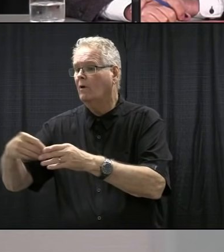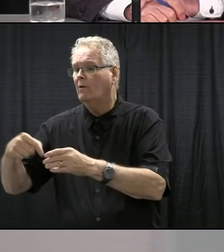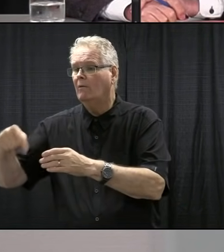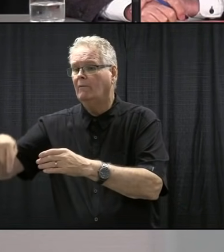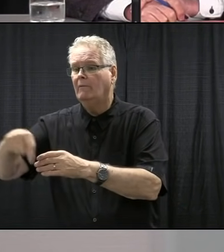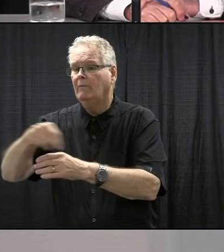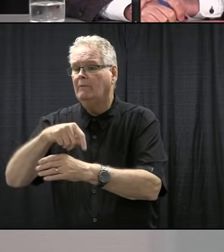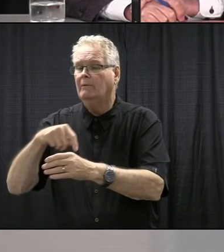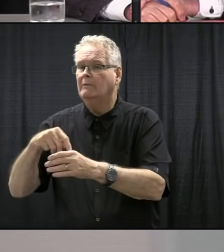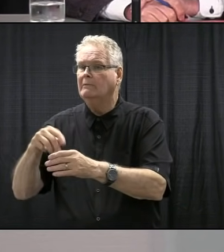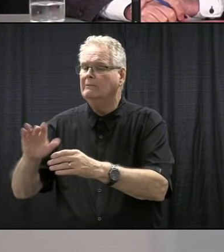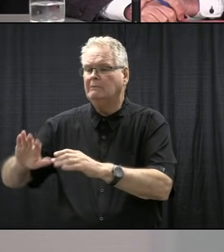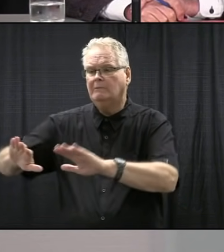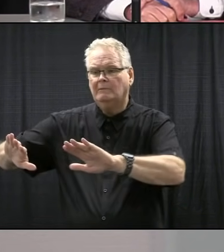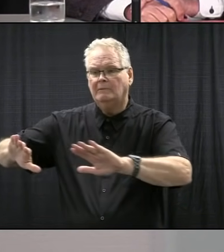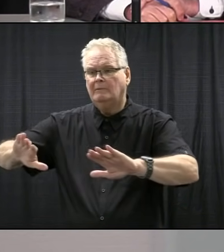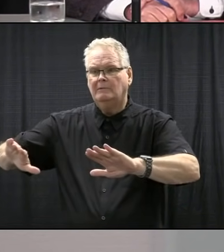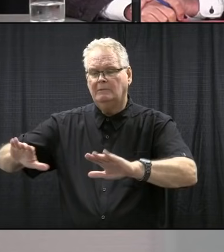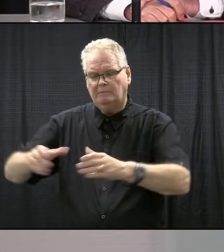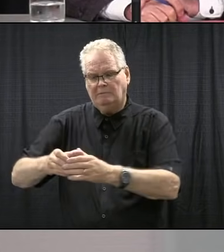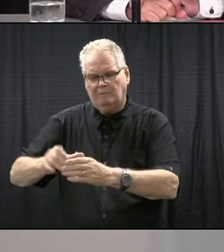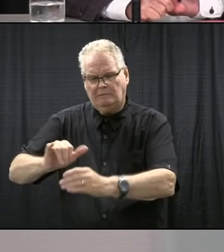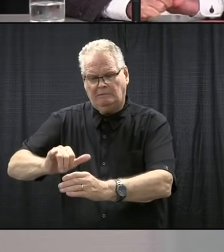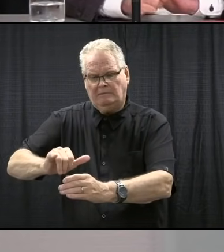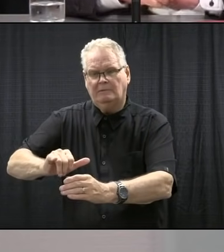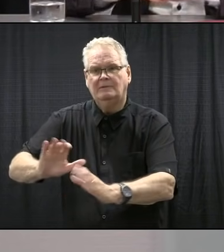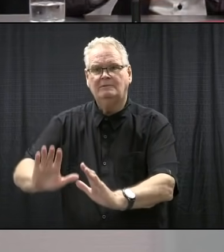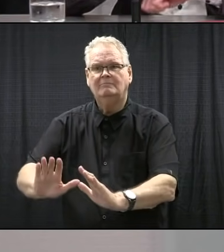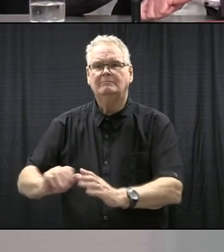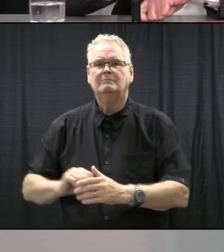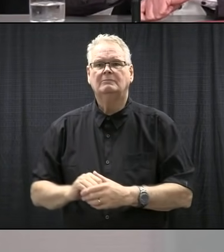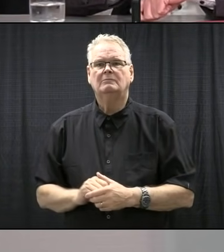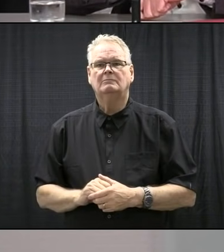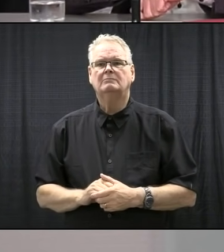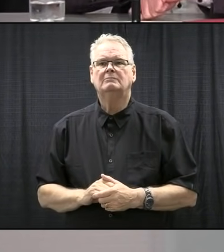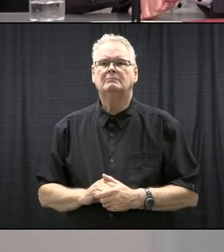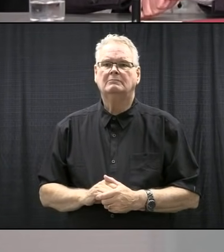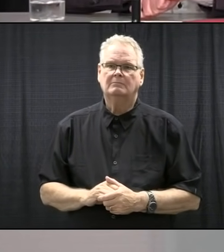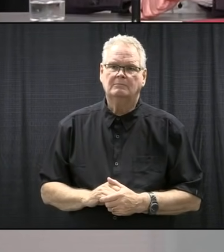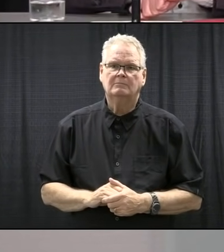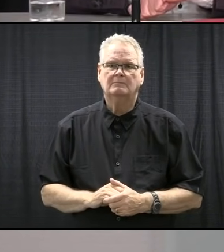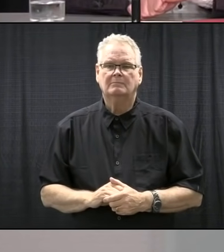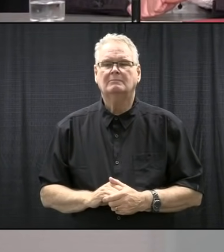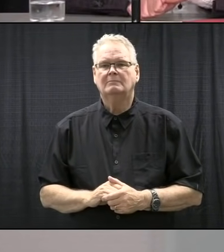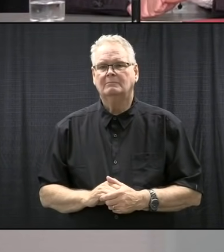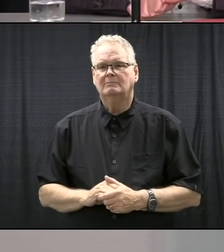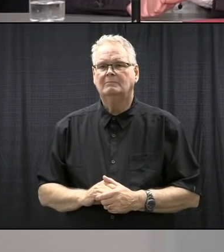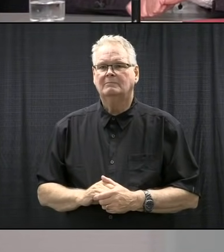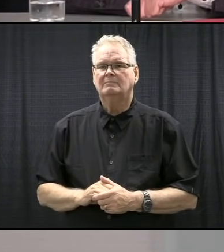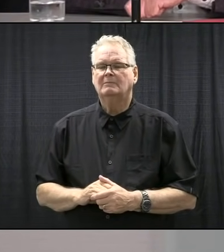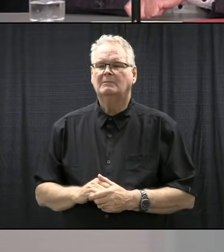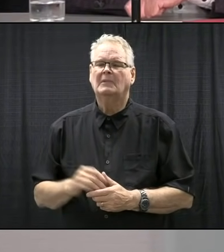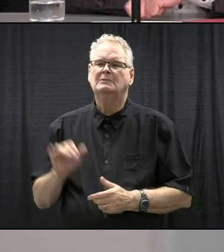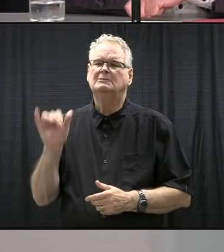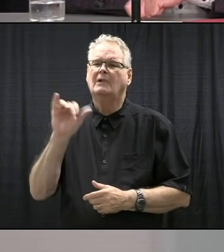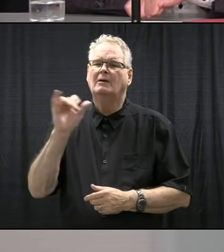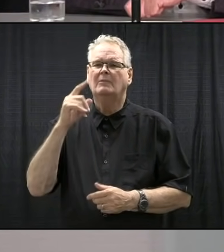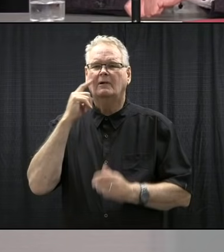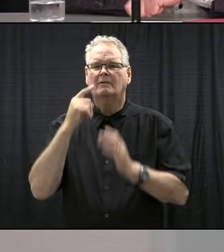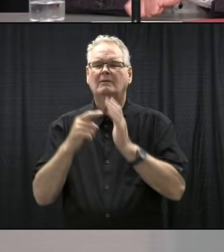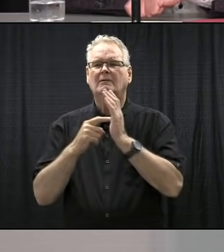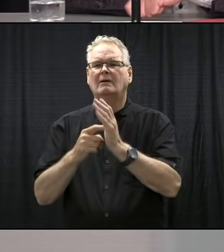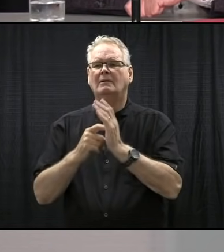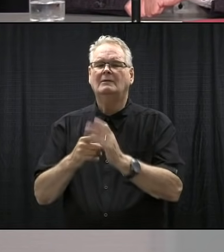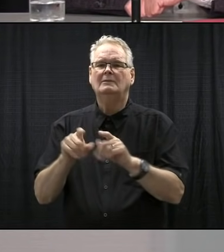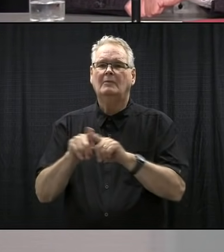the Delta variant. So we know that is more contagious. And we know that the vaccine, while it is